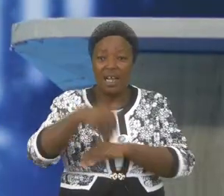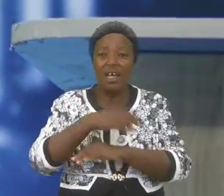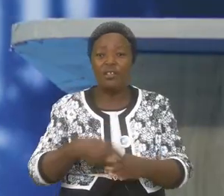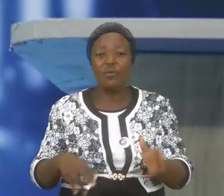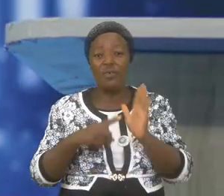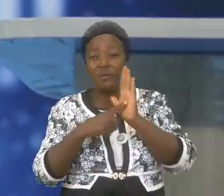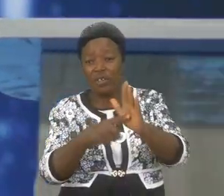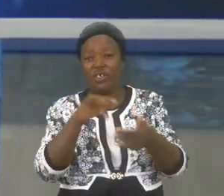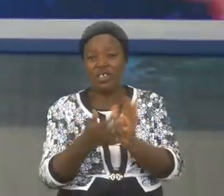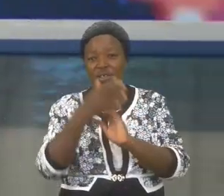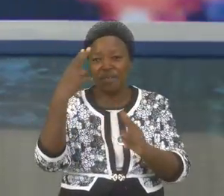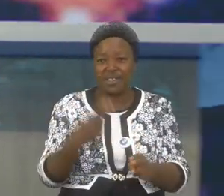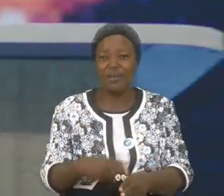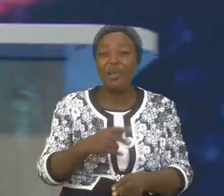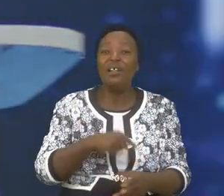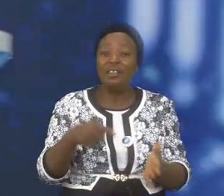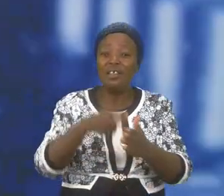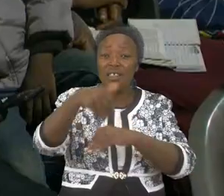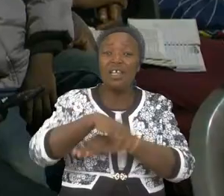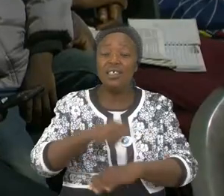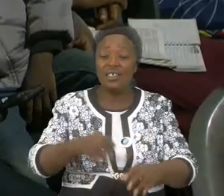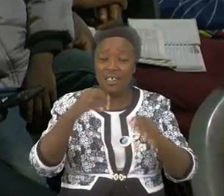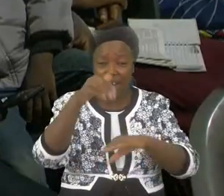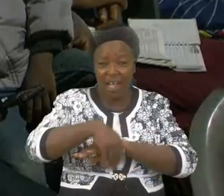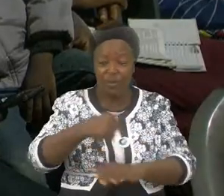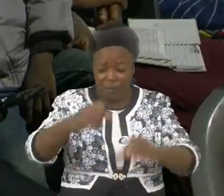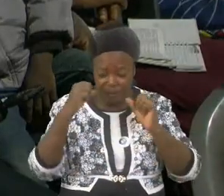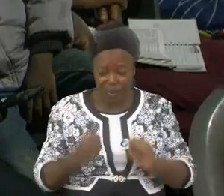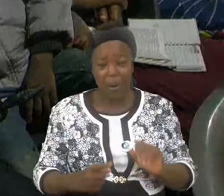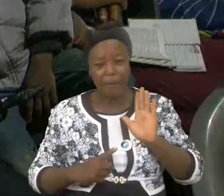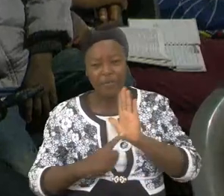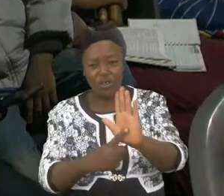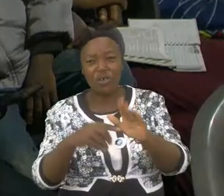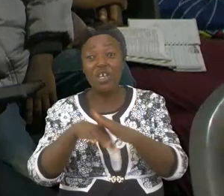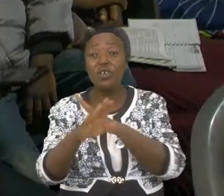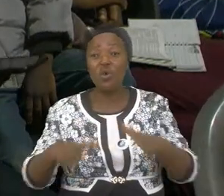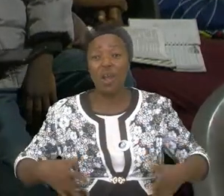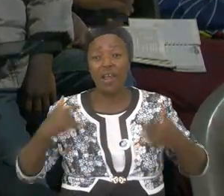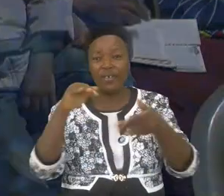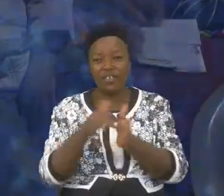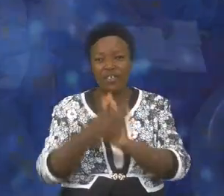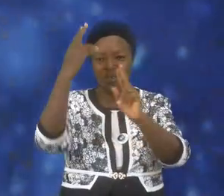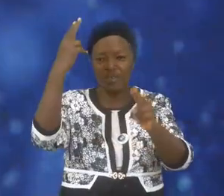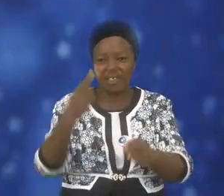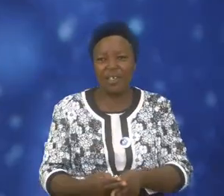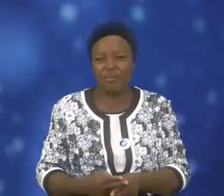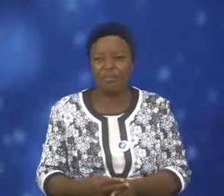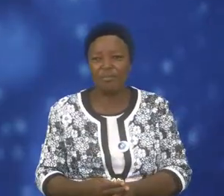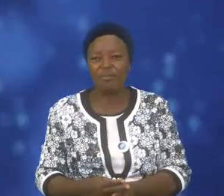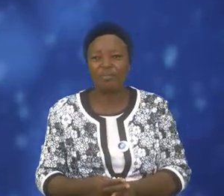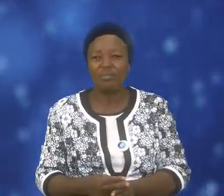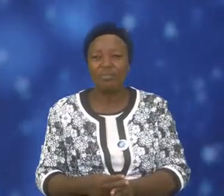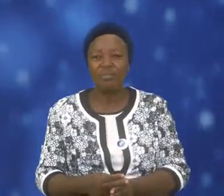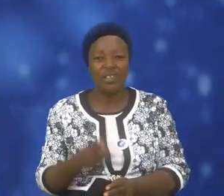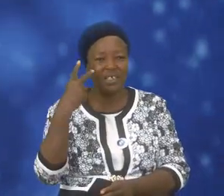manifestation in your life in Jesus' name. Look at verse 27. In verse 27,